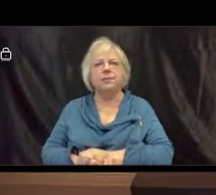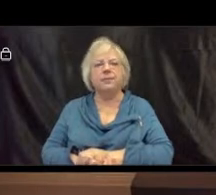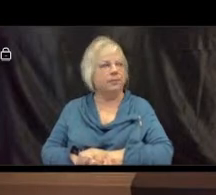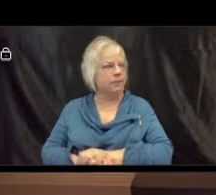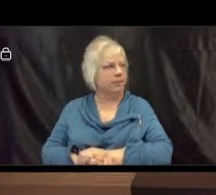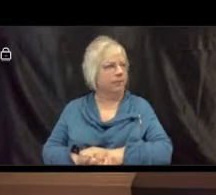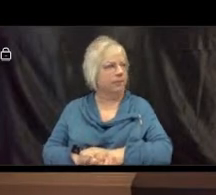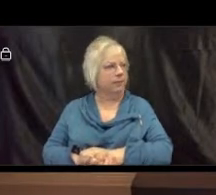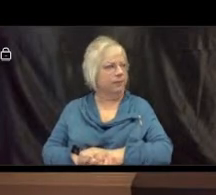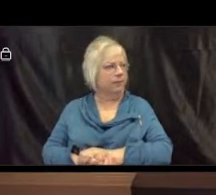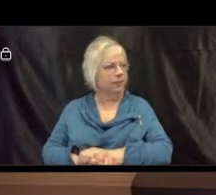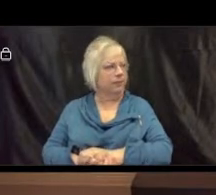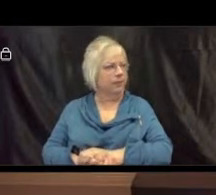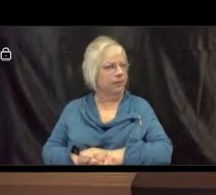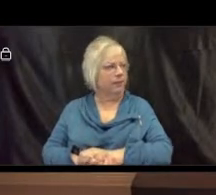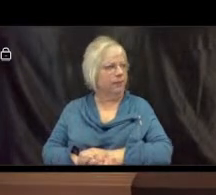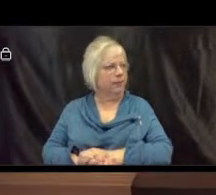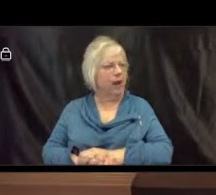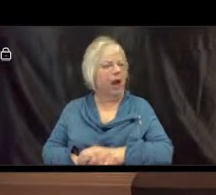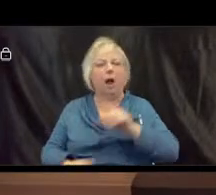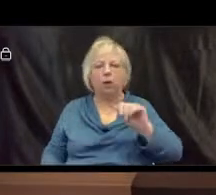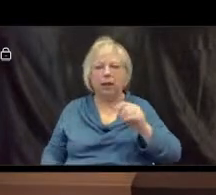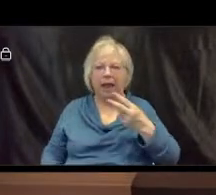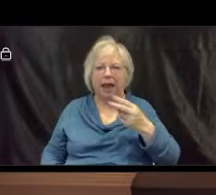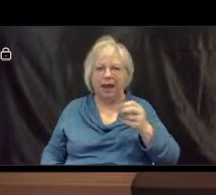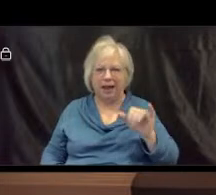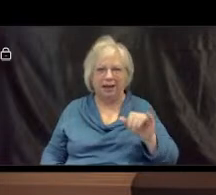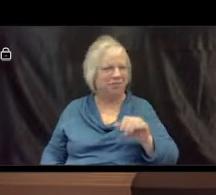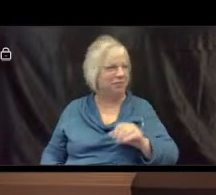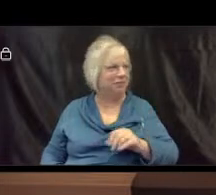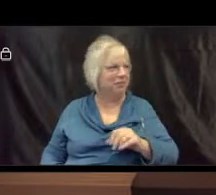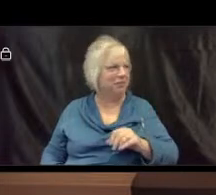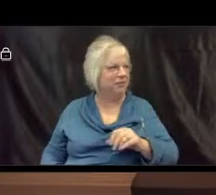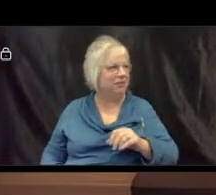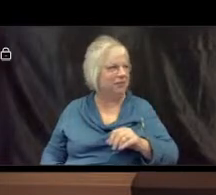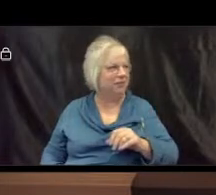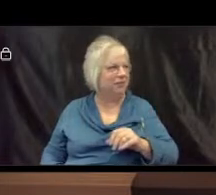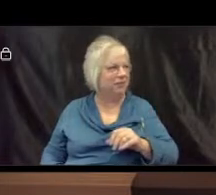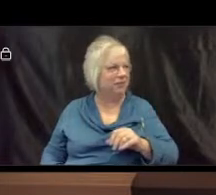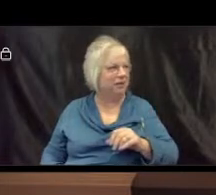You didn't pronounce it correctly. I'm sorry. Pronounce it correctly for me, sir.